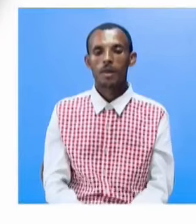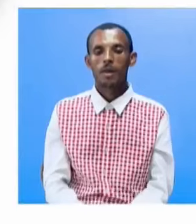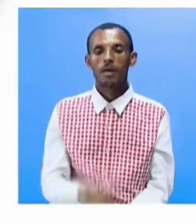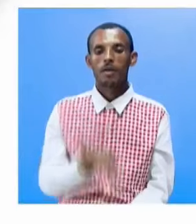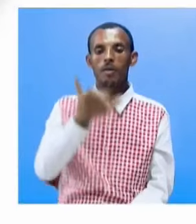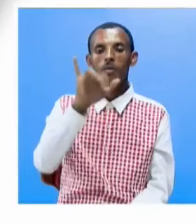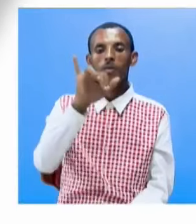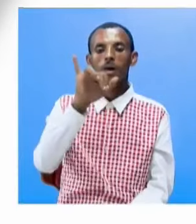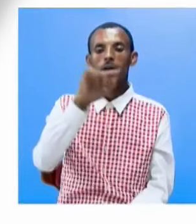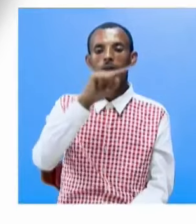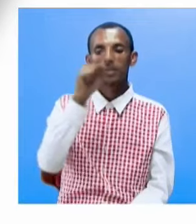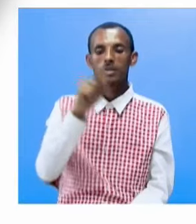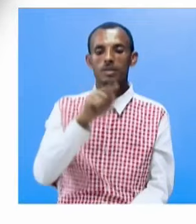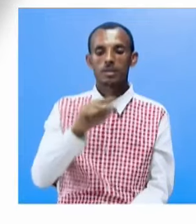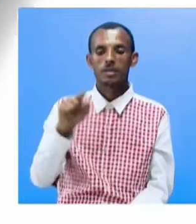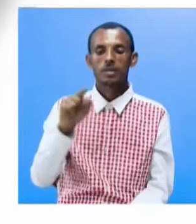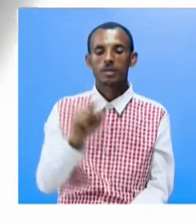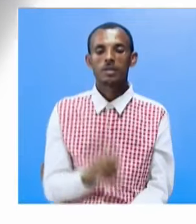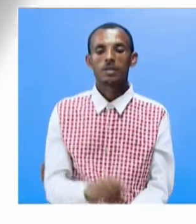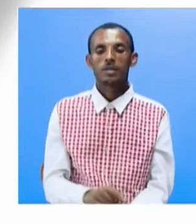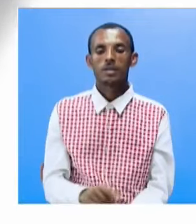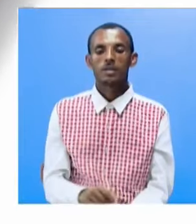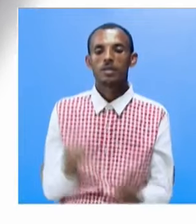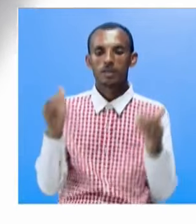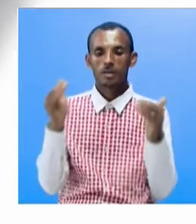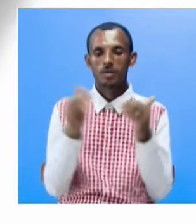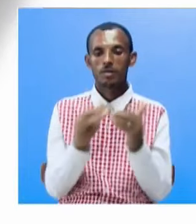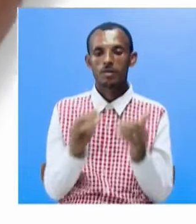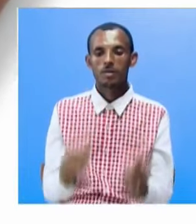YZ to be